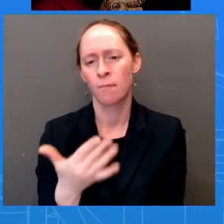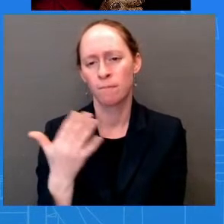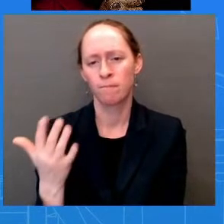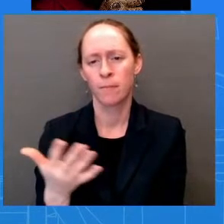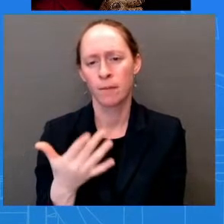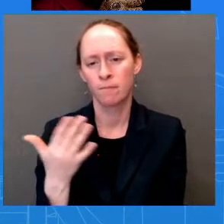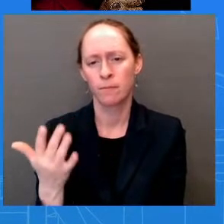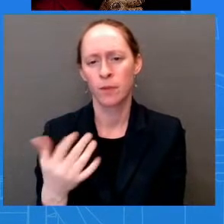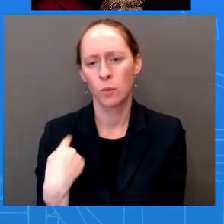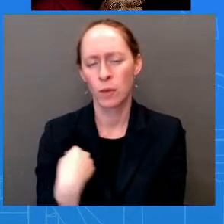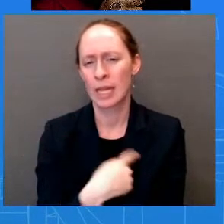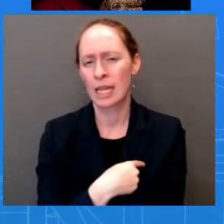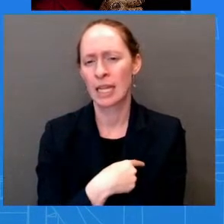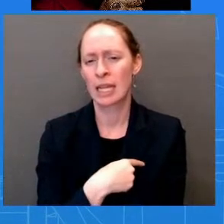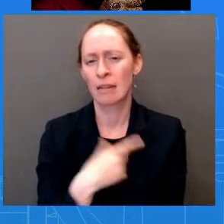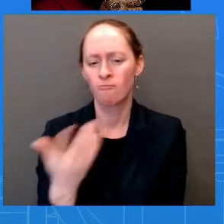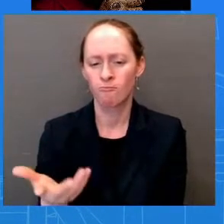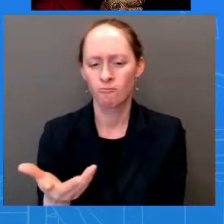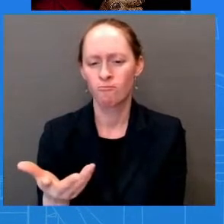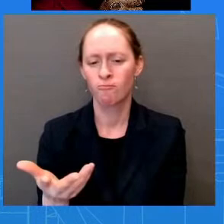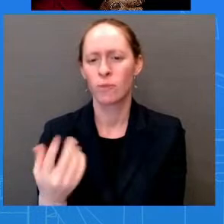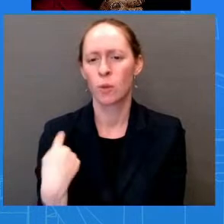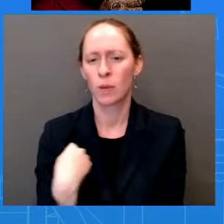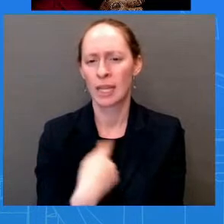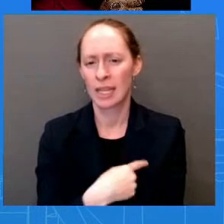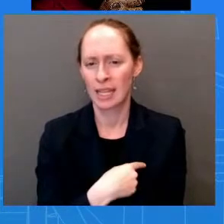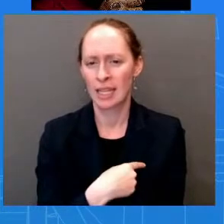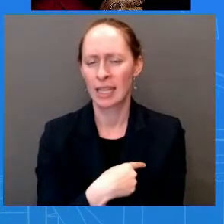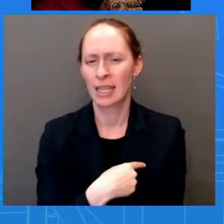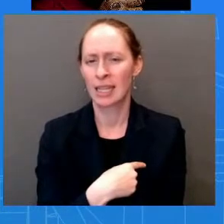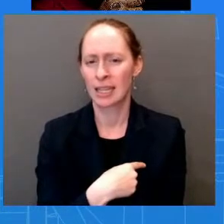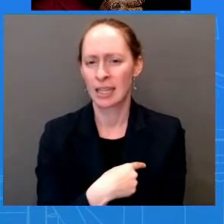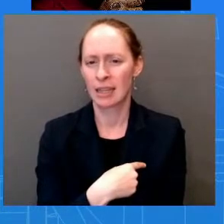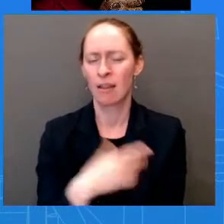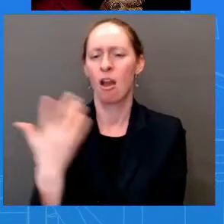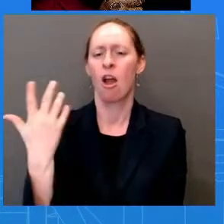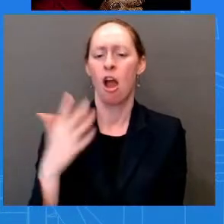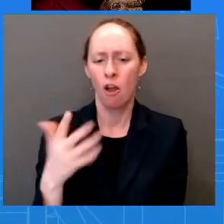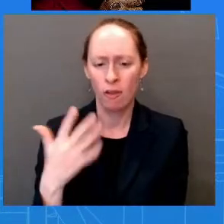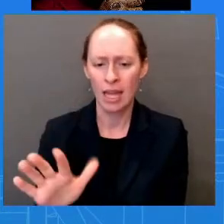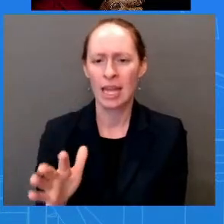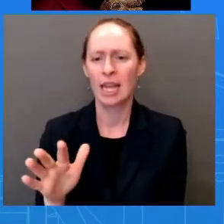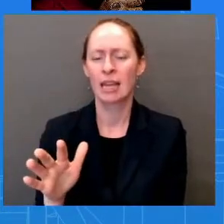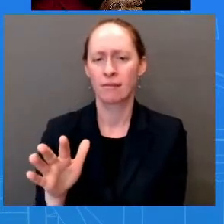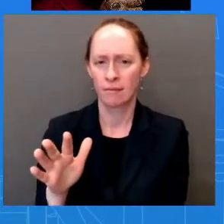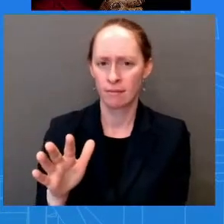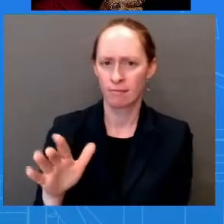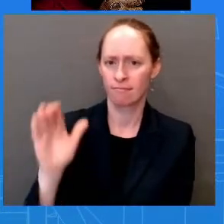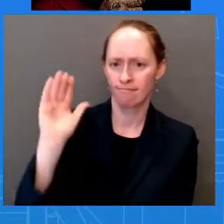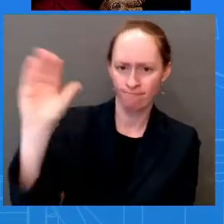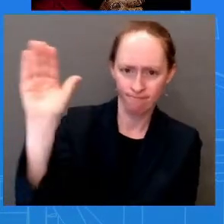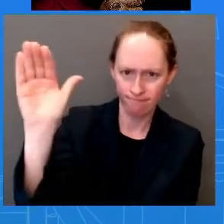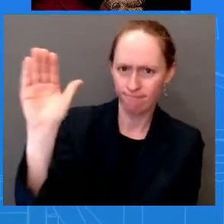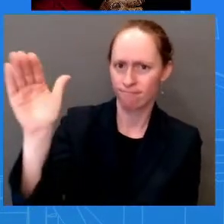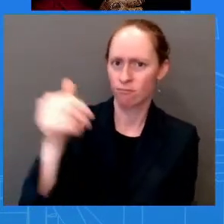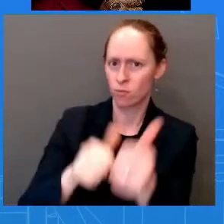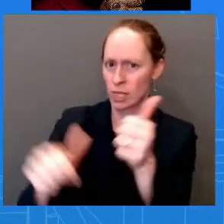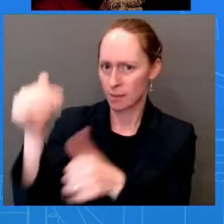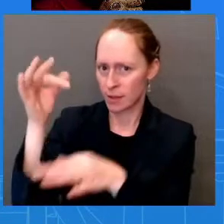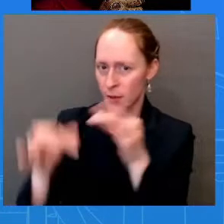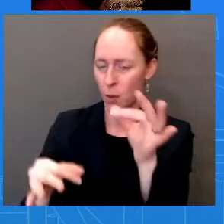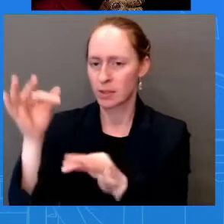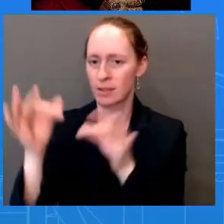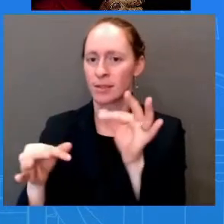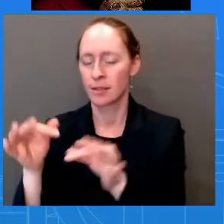sent this up to the highest court of the land, the highest court of our nation, to make sure that we move forward